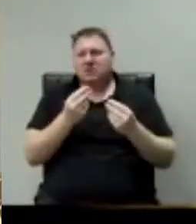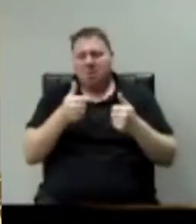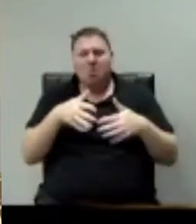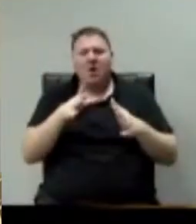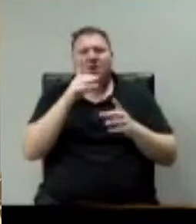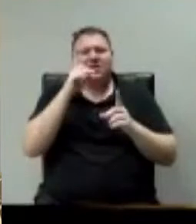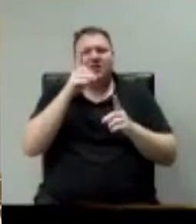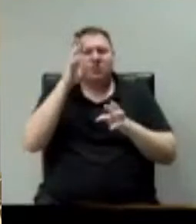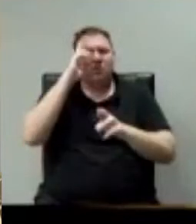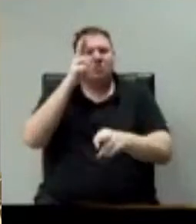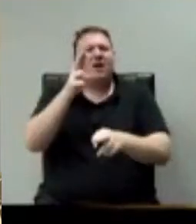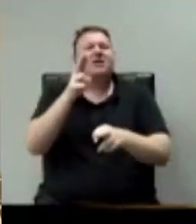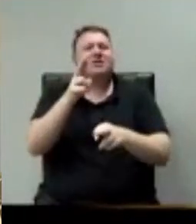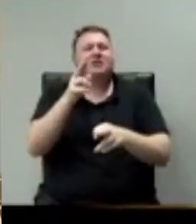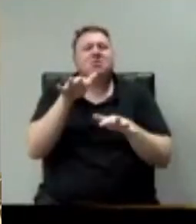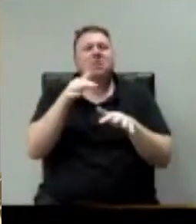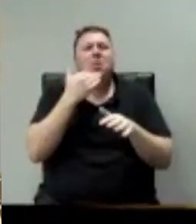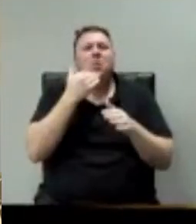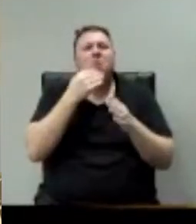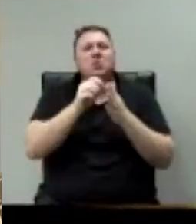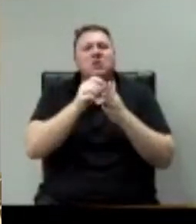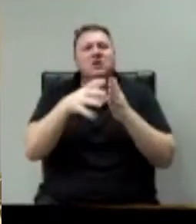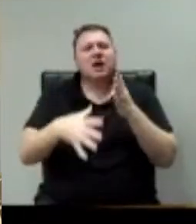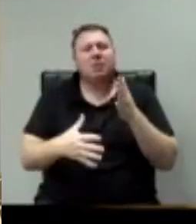disrespect to persons with disability.